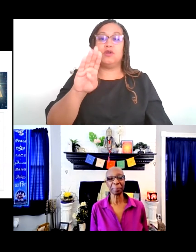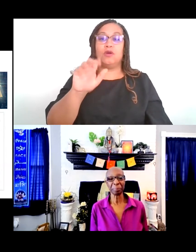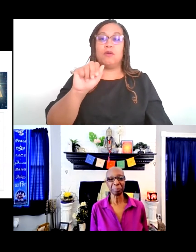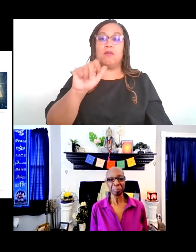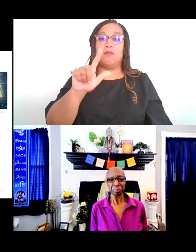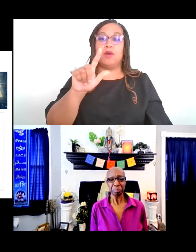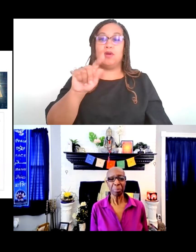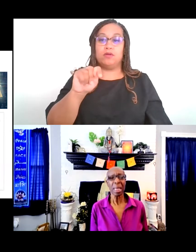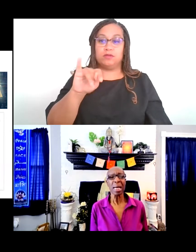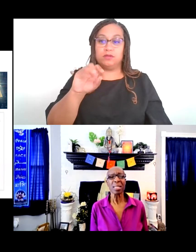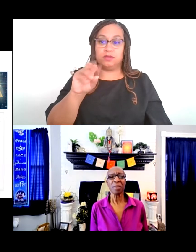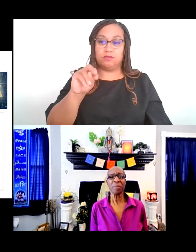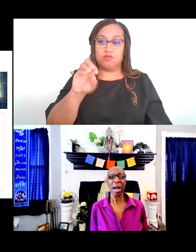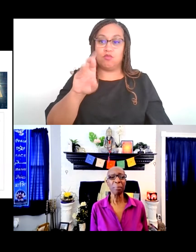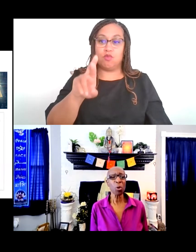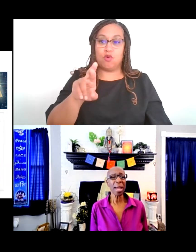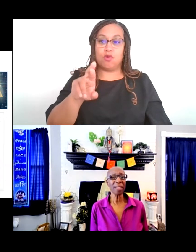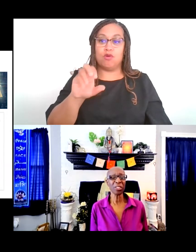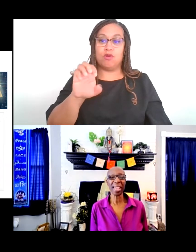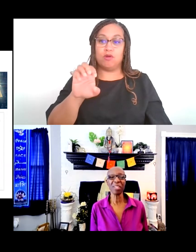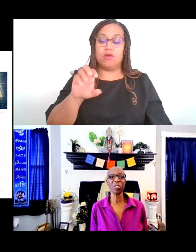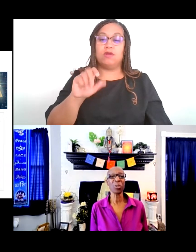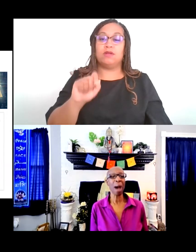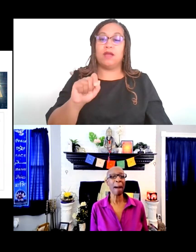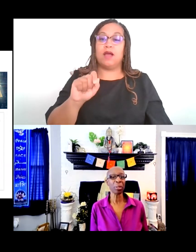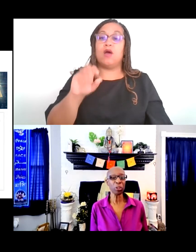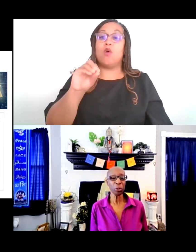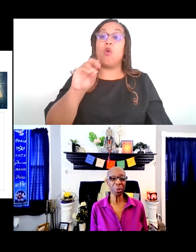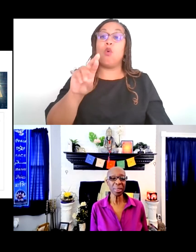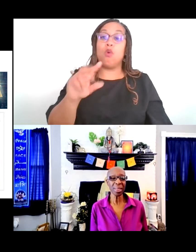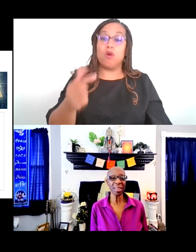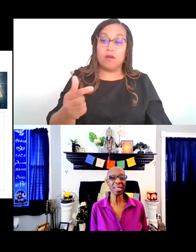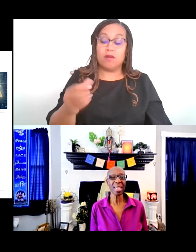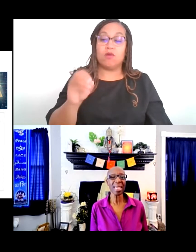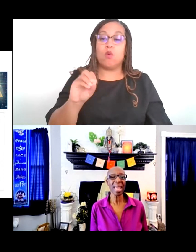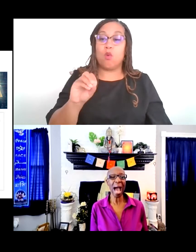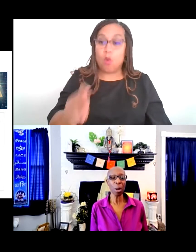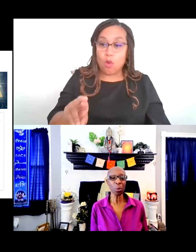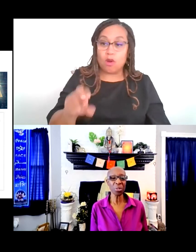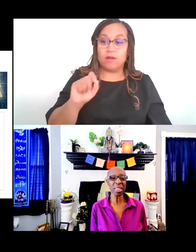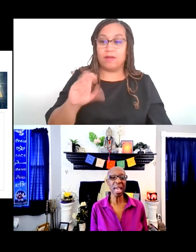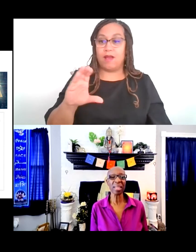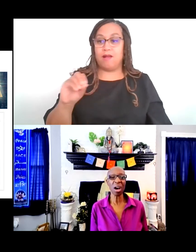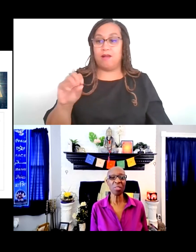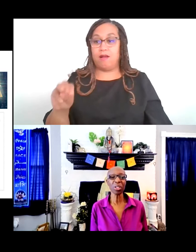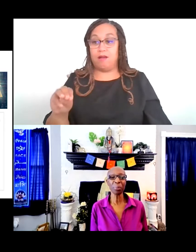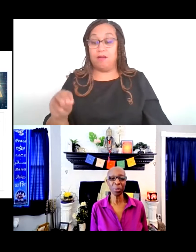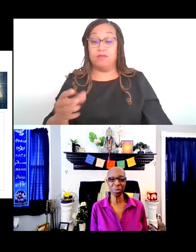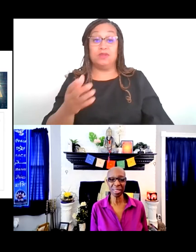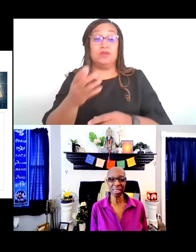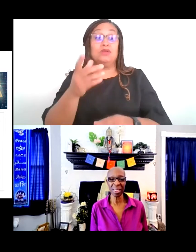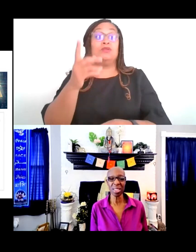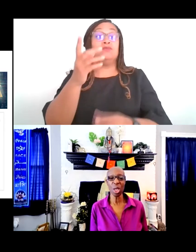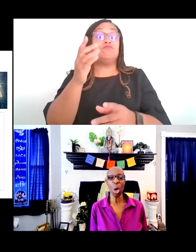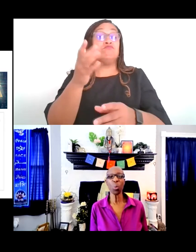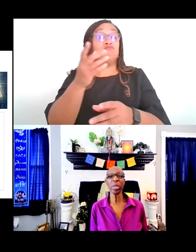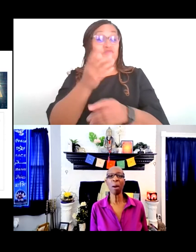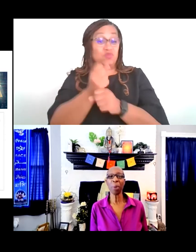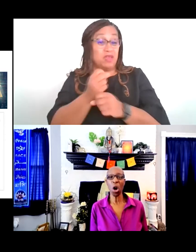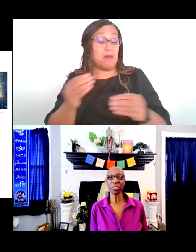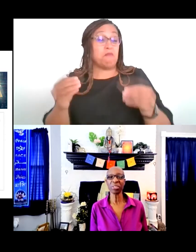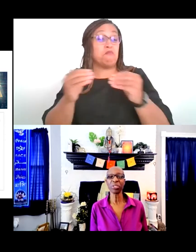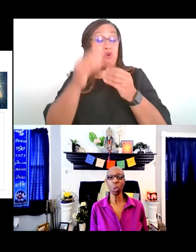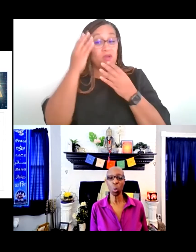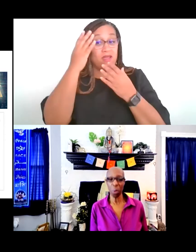cslgreaterbaltimore.org or .com. To find more educational opportunities in ours and other communities we